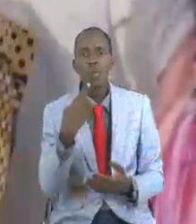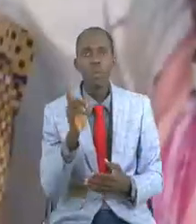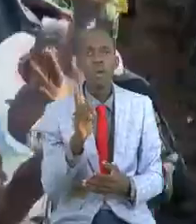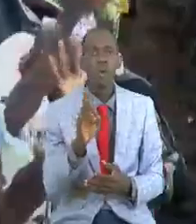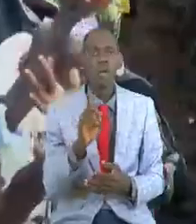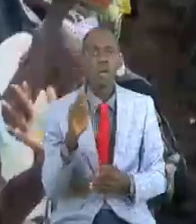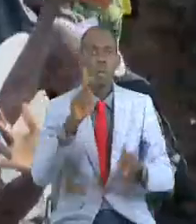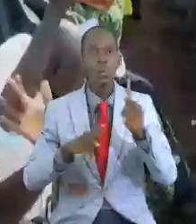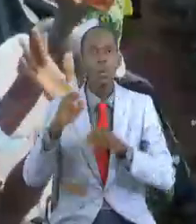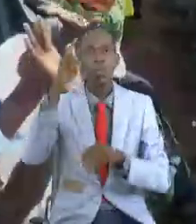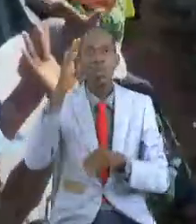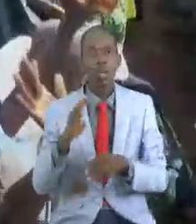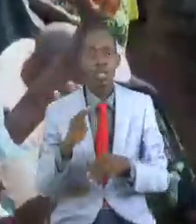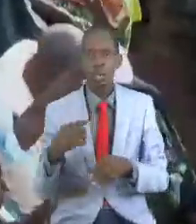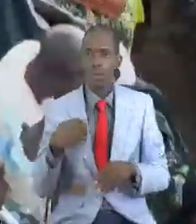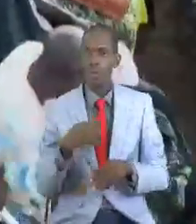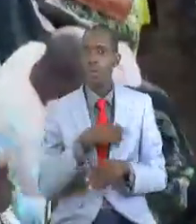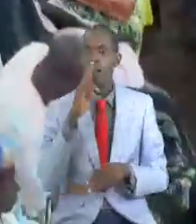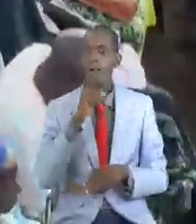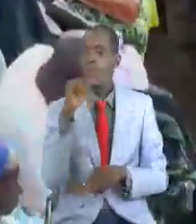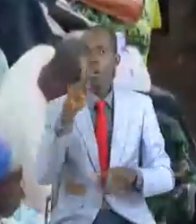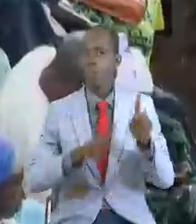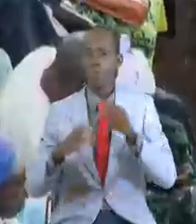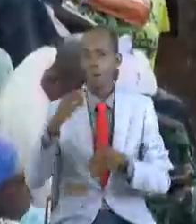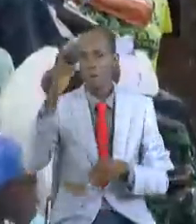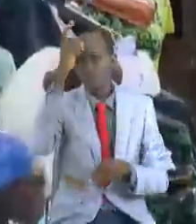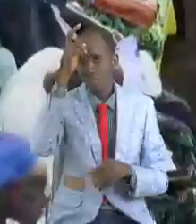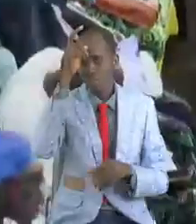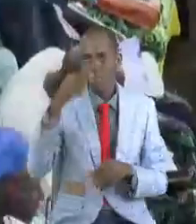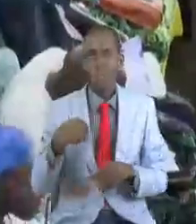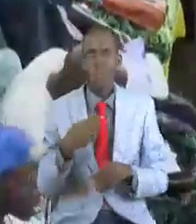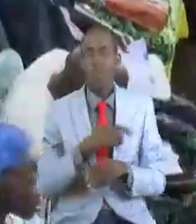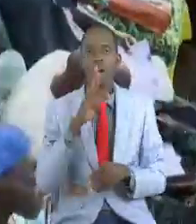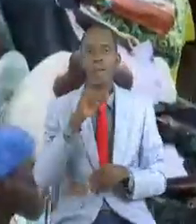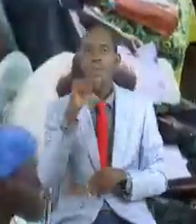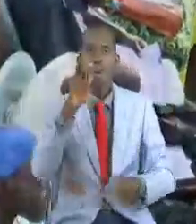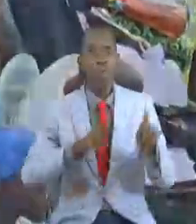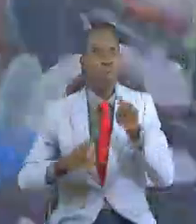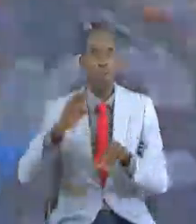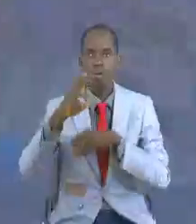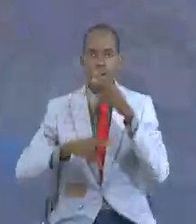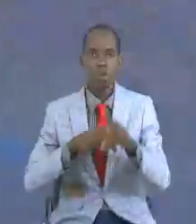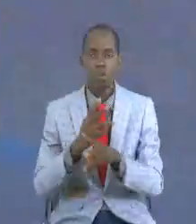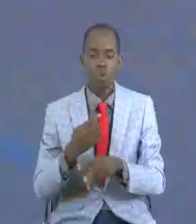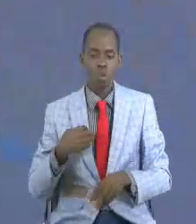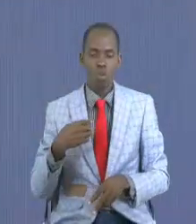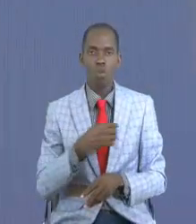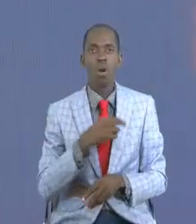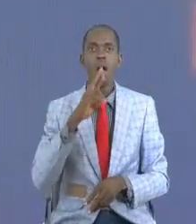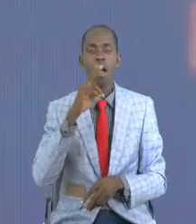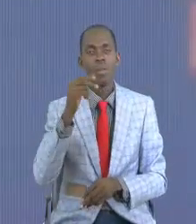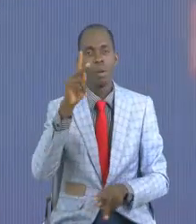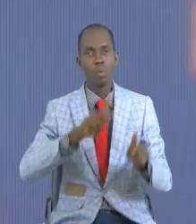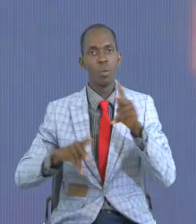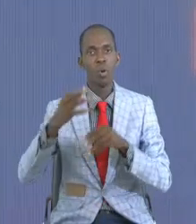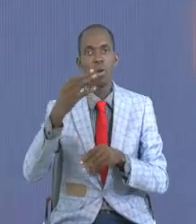We are not people of Satan. We are not people of the world. We are the people of God. And